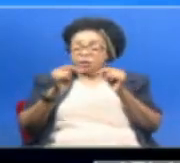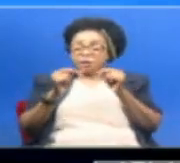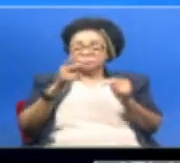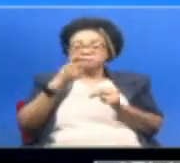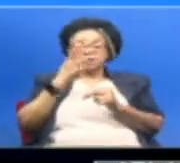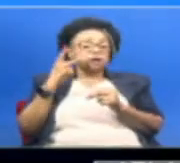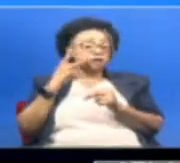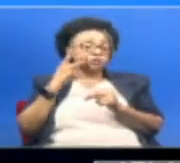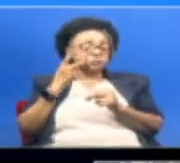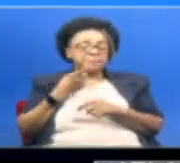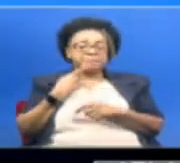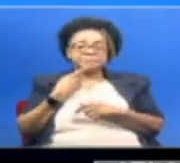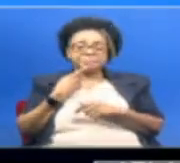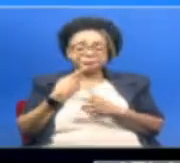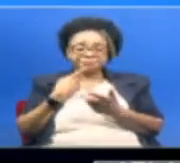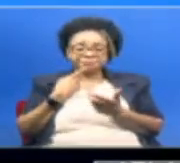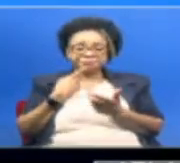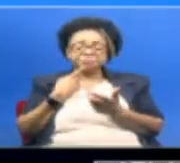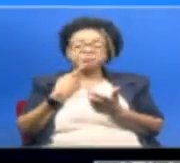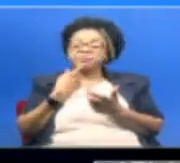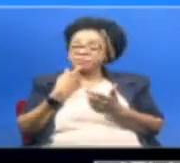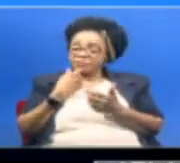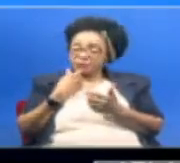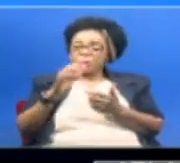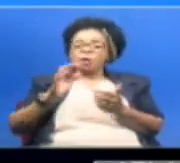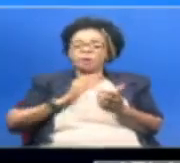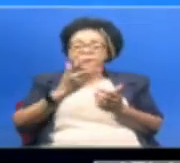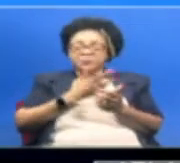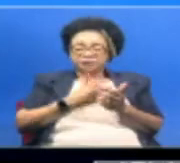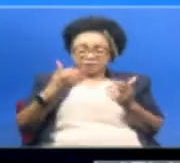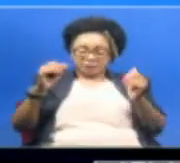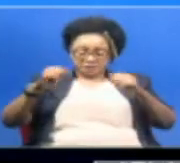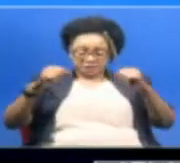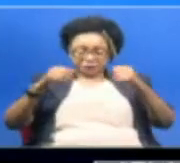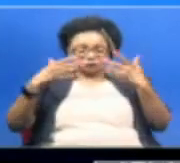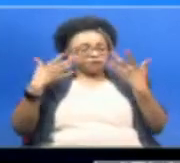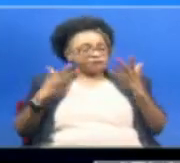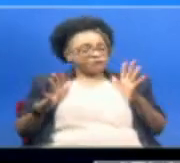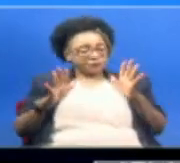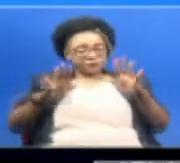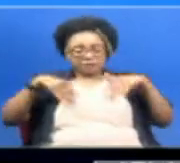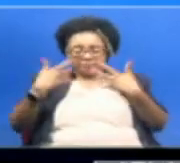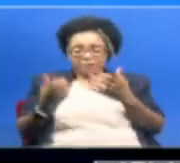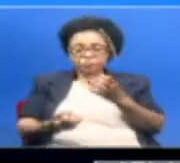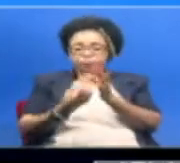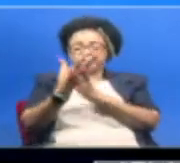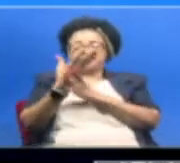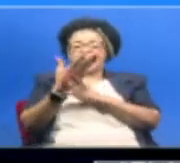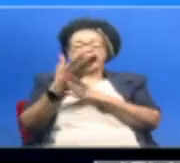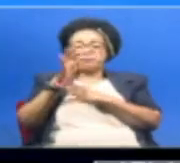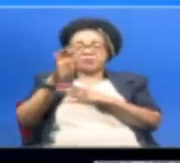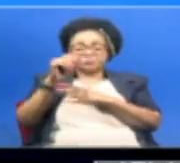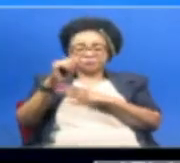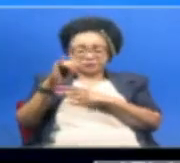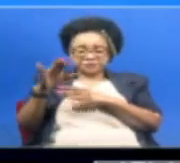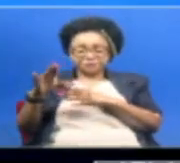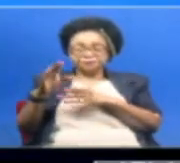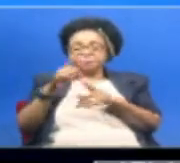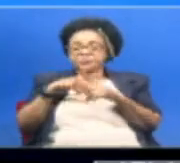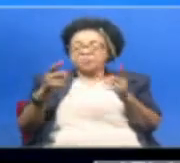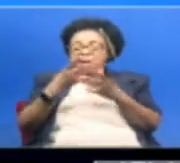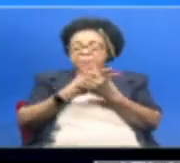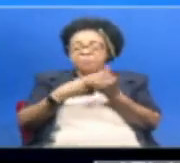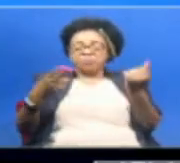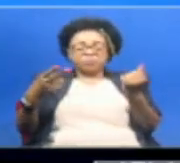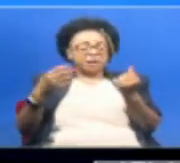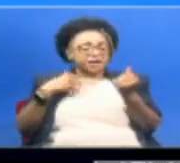Musyoka, has admitted that though the committee has agreed on the reconstitution of the electoral body, both sides hold different